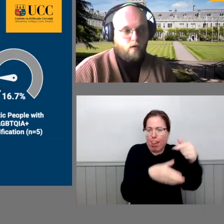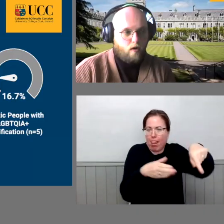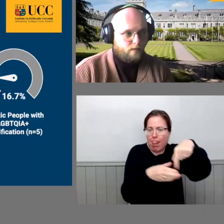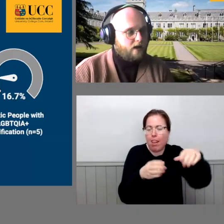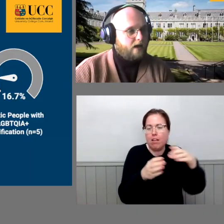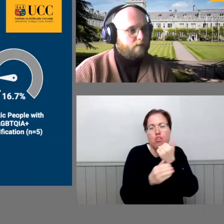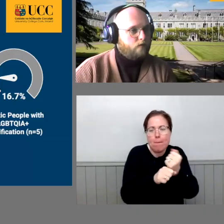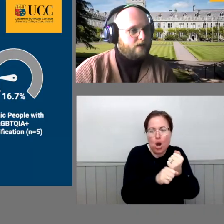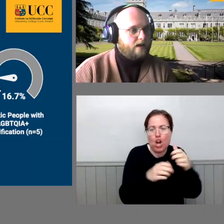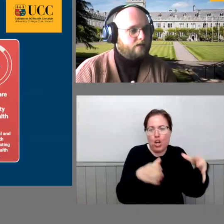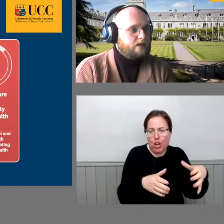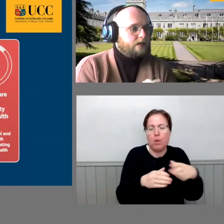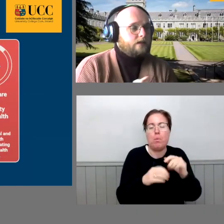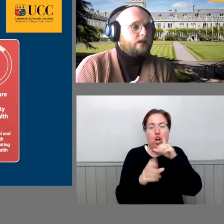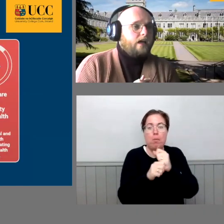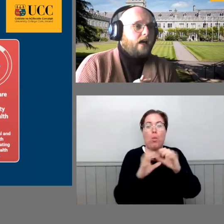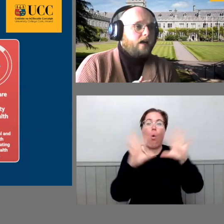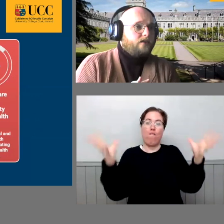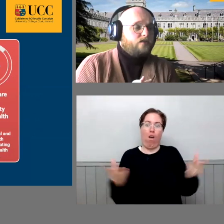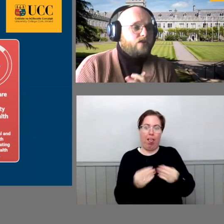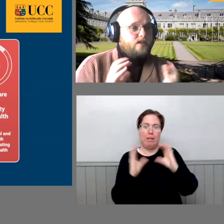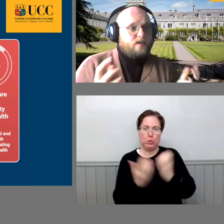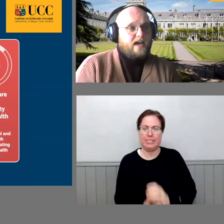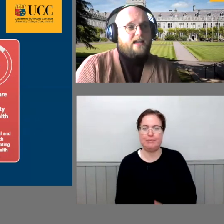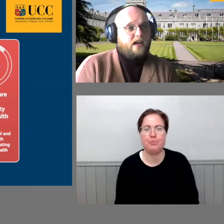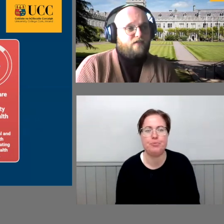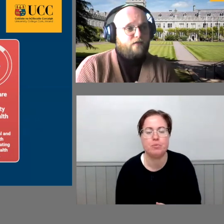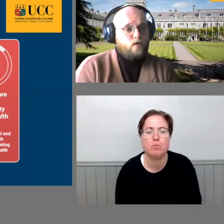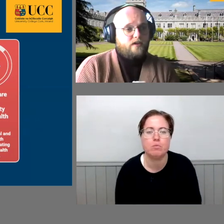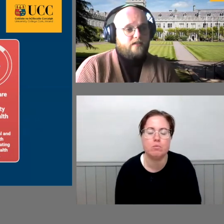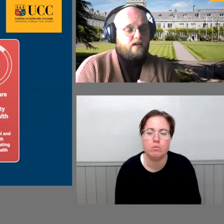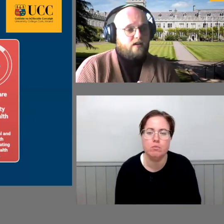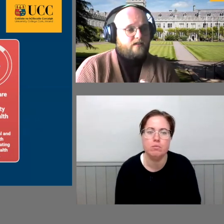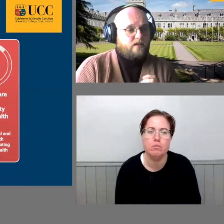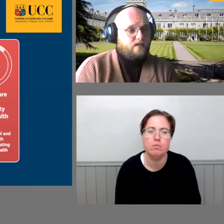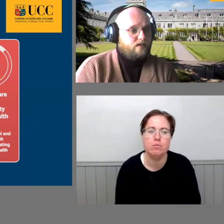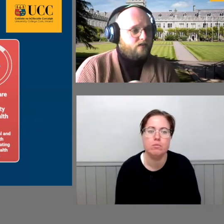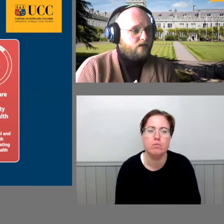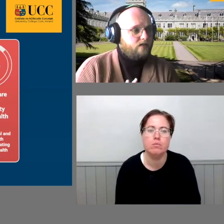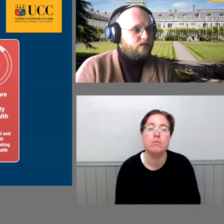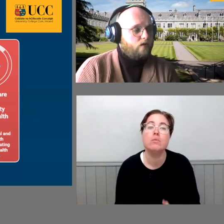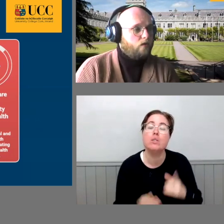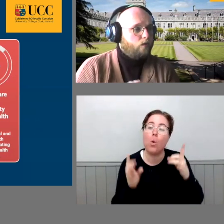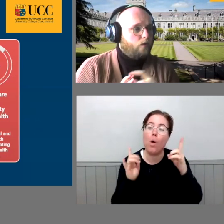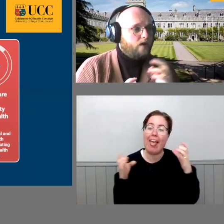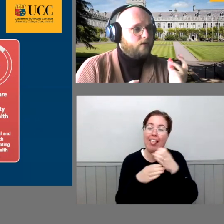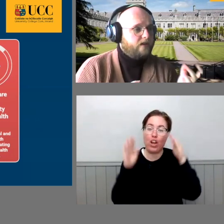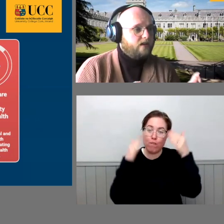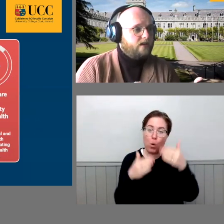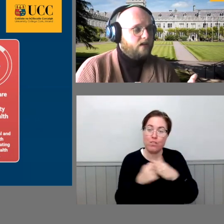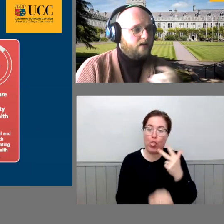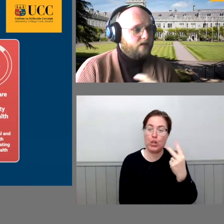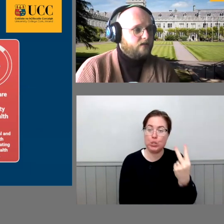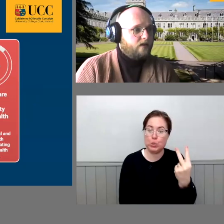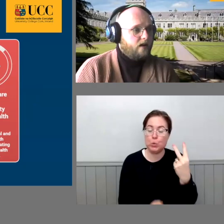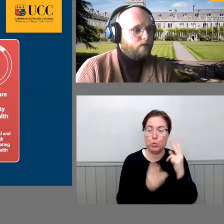community as an overall for that. So just some of the healthcare focus then across the 32 studies. So I suppose